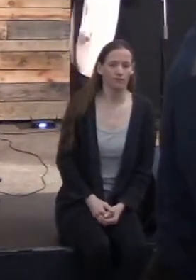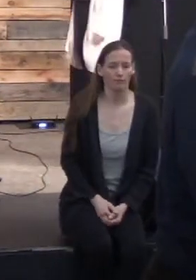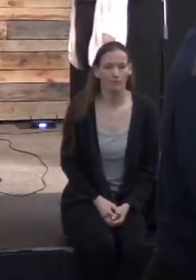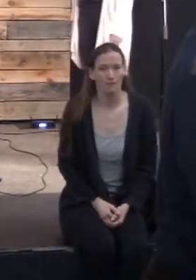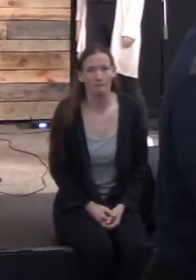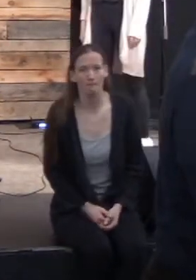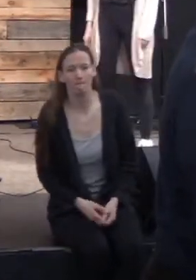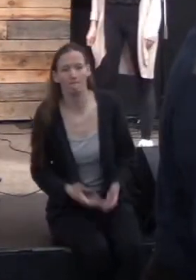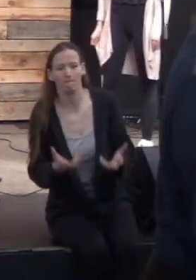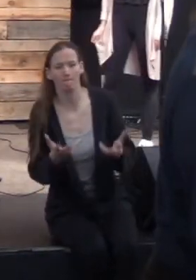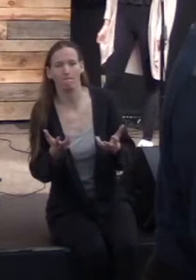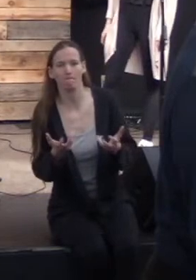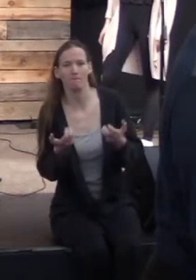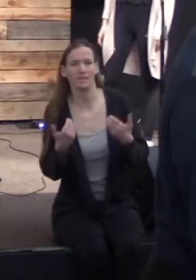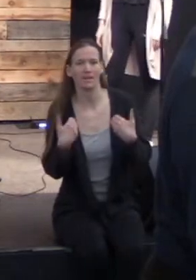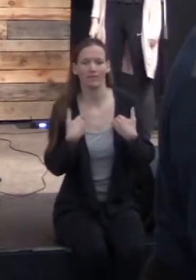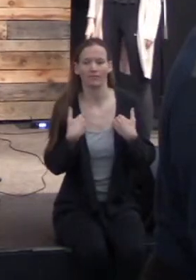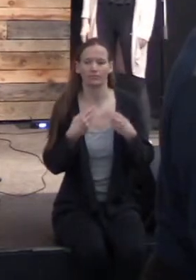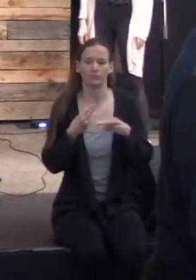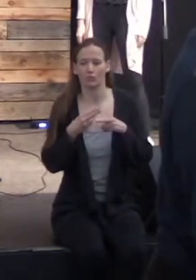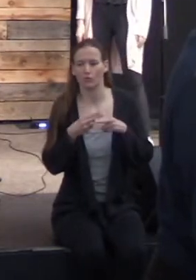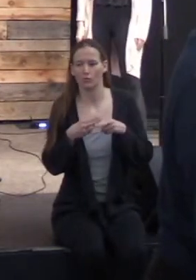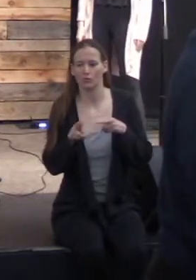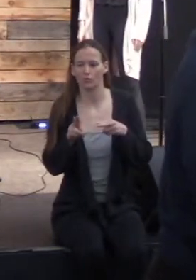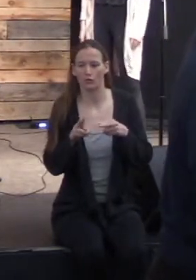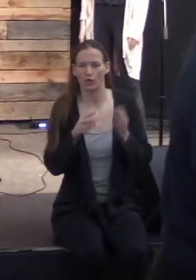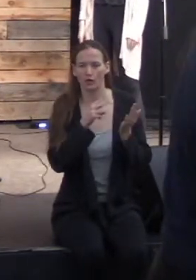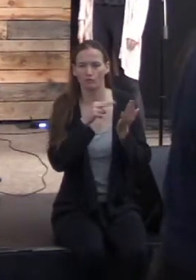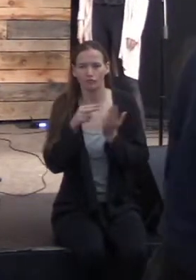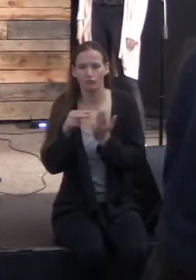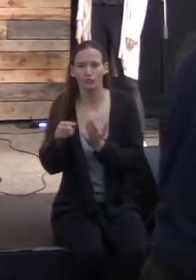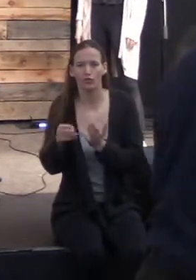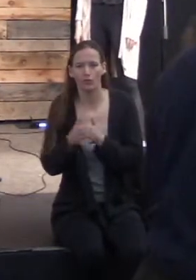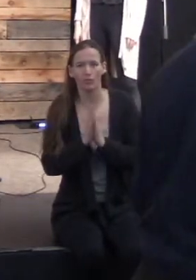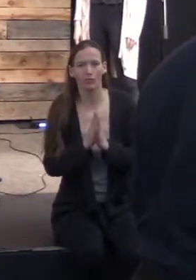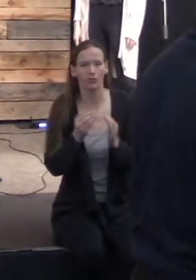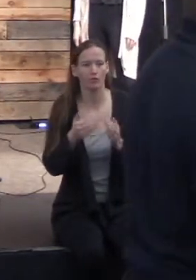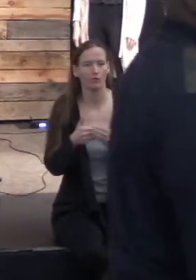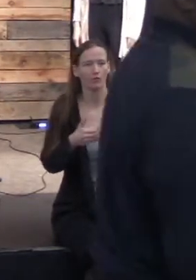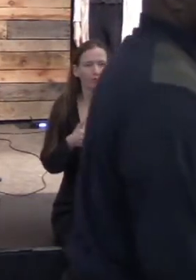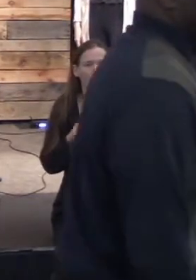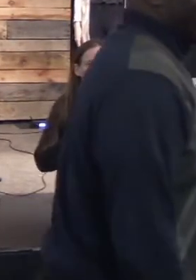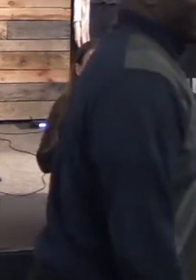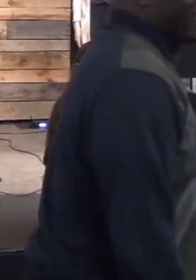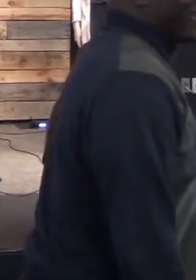And we're going to have a quick scripture reading and prayer right before we begin.